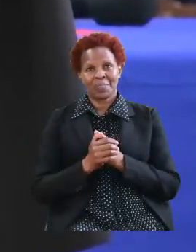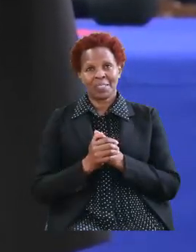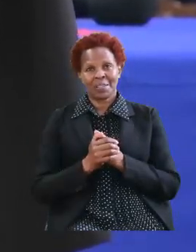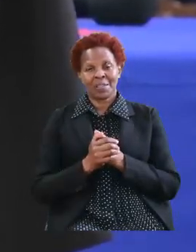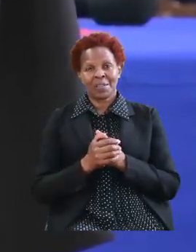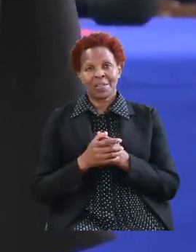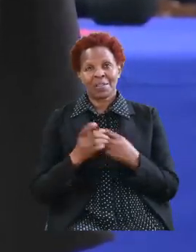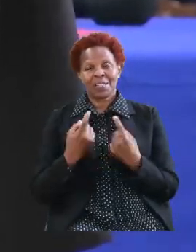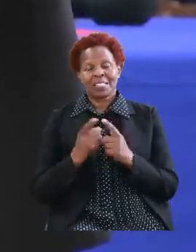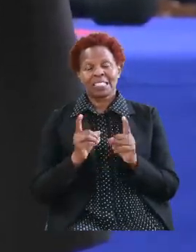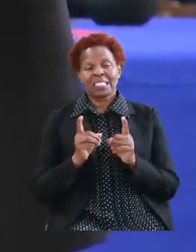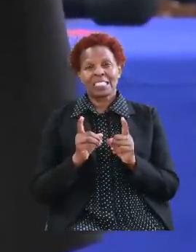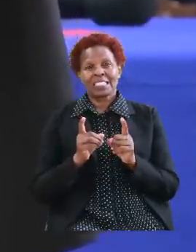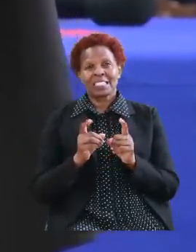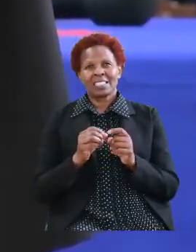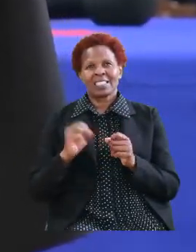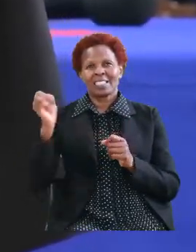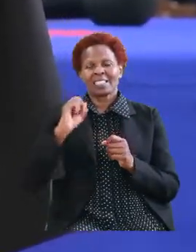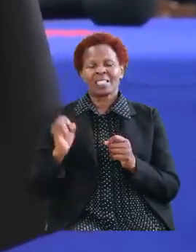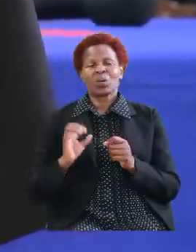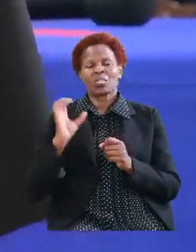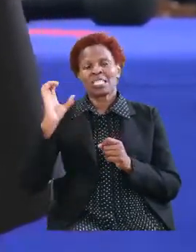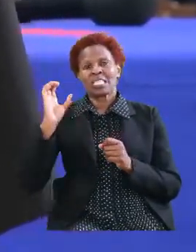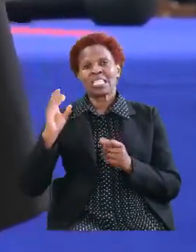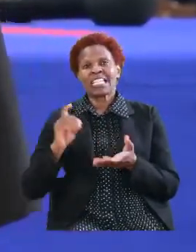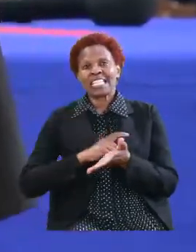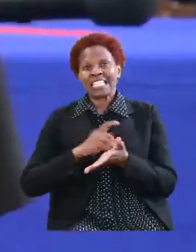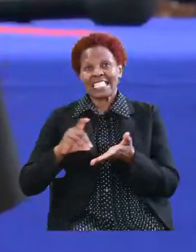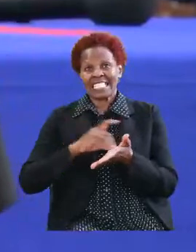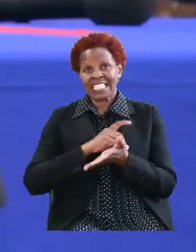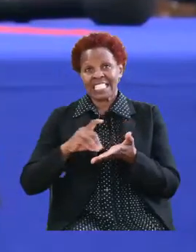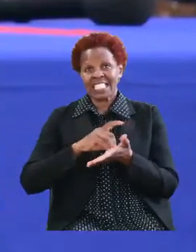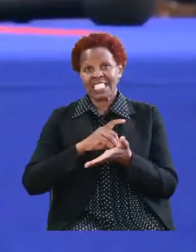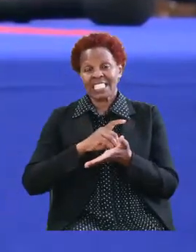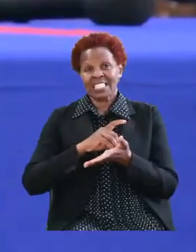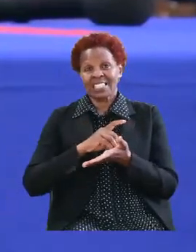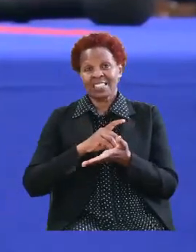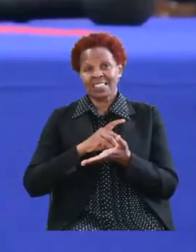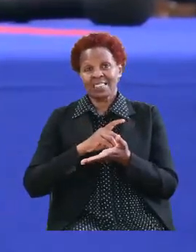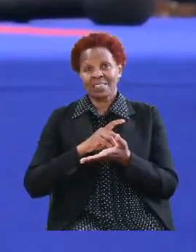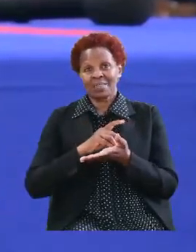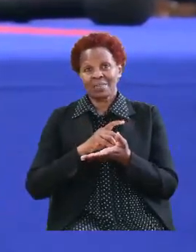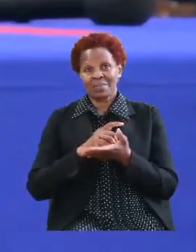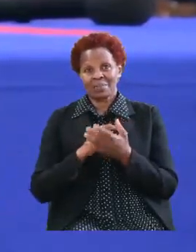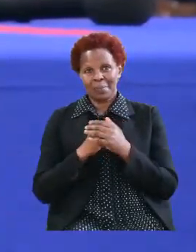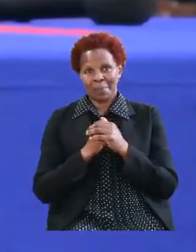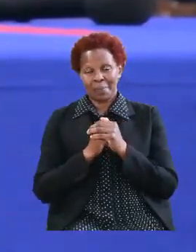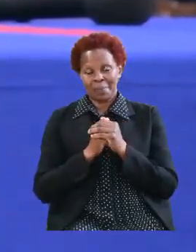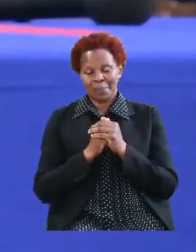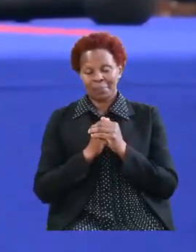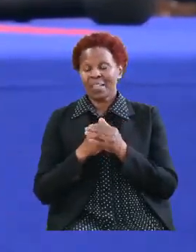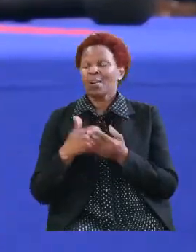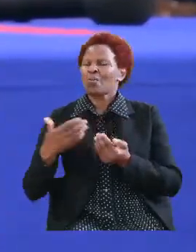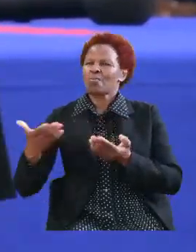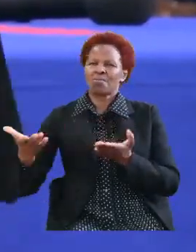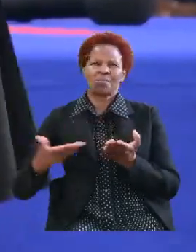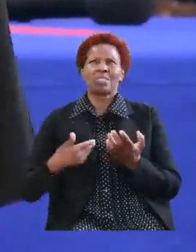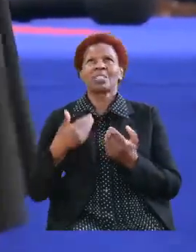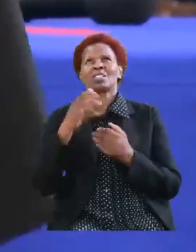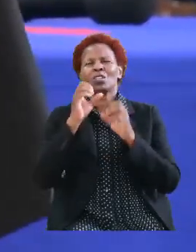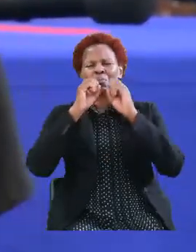district ya hapa ya South Sea. Oh, South Sea, South B district. Yeah. Sawa, sawa. You are most welcome. God bless